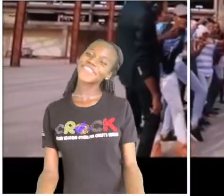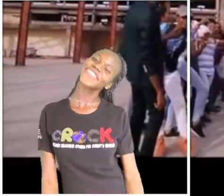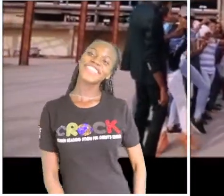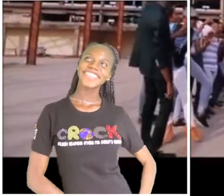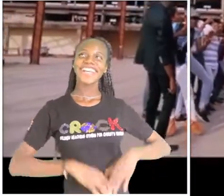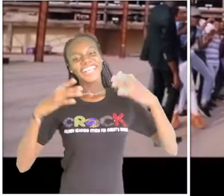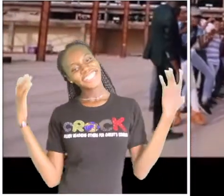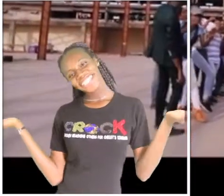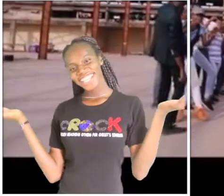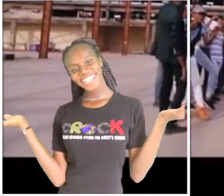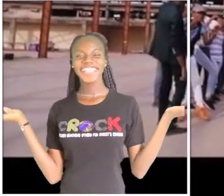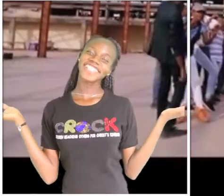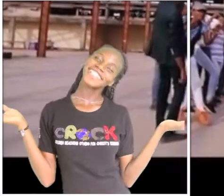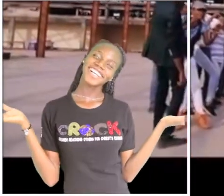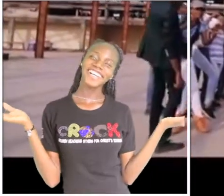you do,